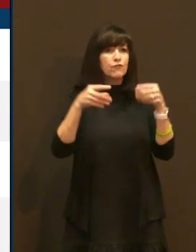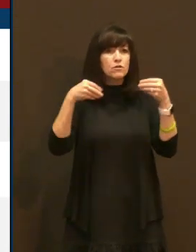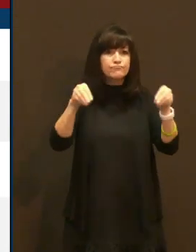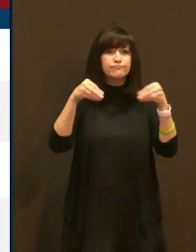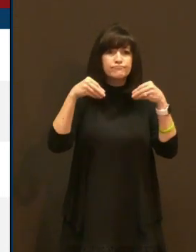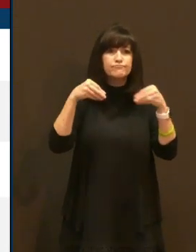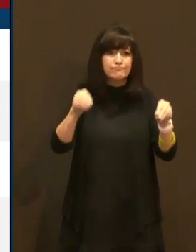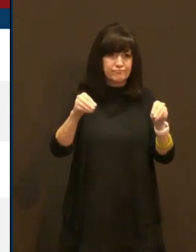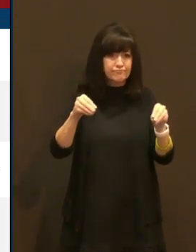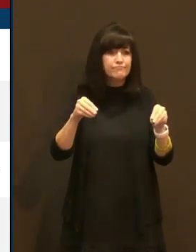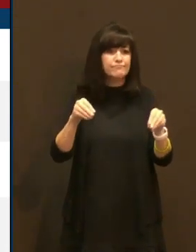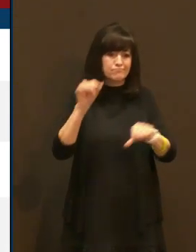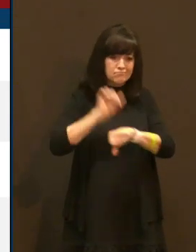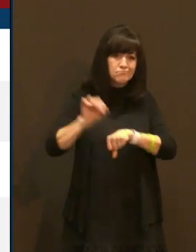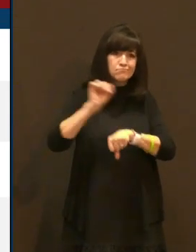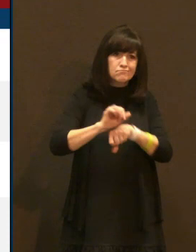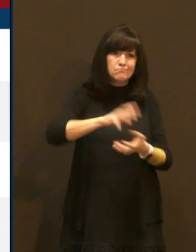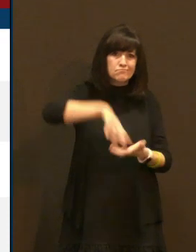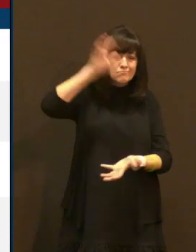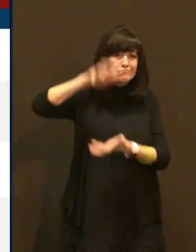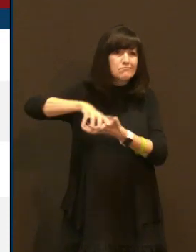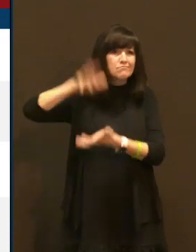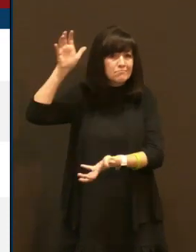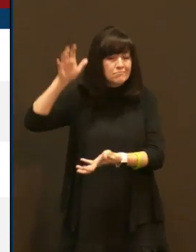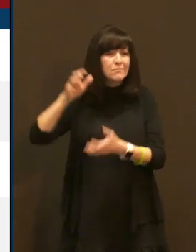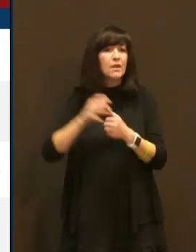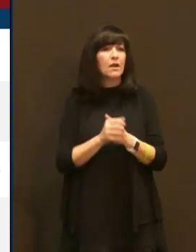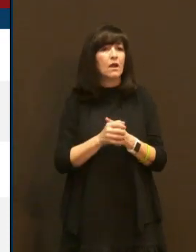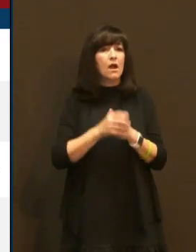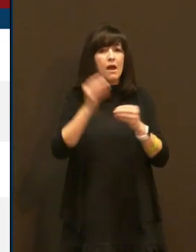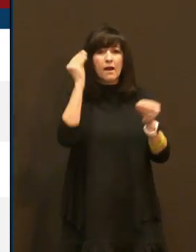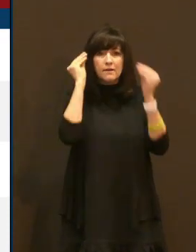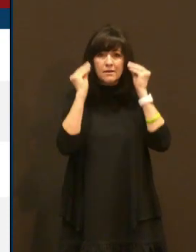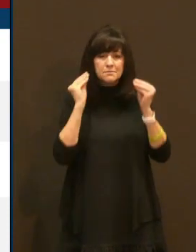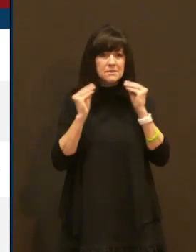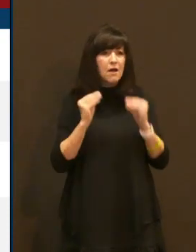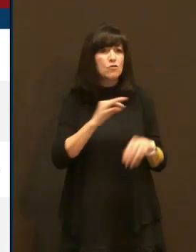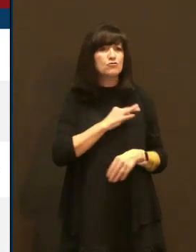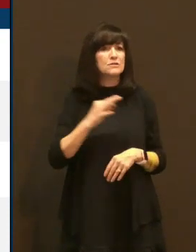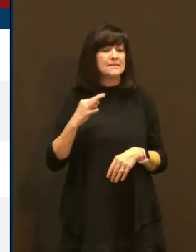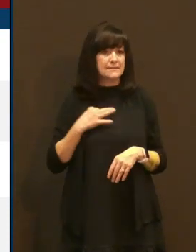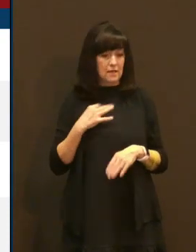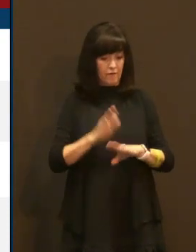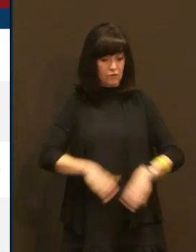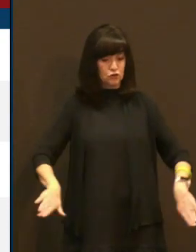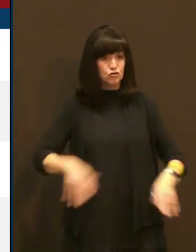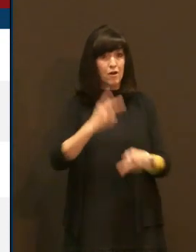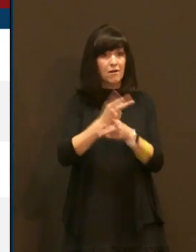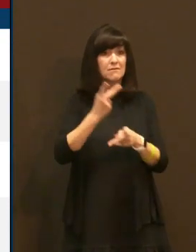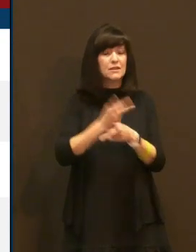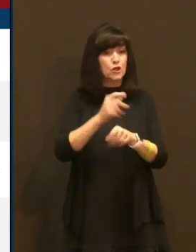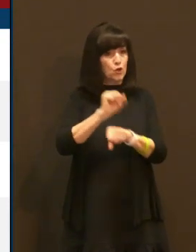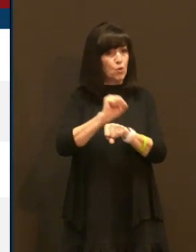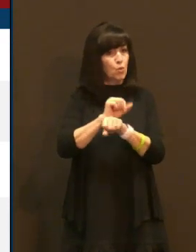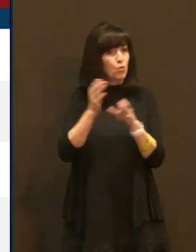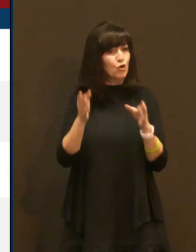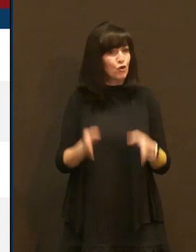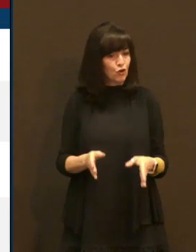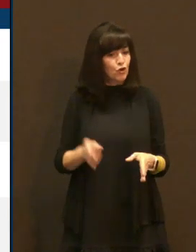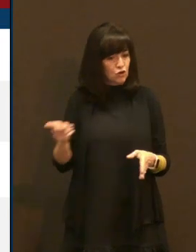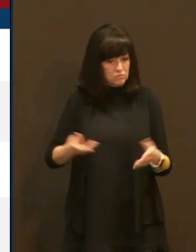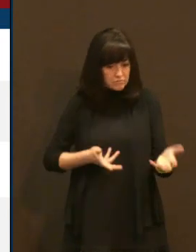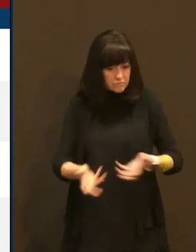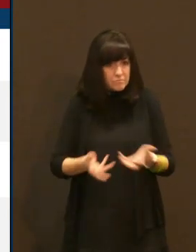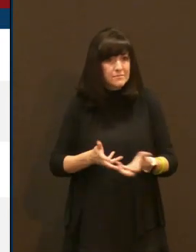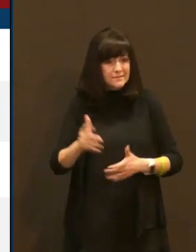correctional staff, cosmetology staff, as well as childcare workers. Now, I'll talk in a few minutes a little bit more about